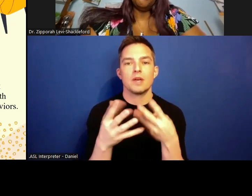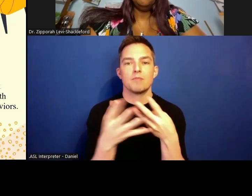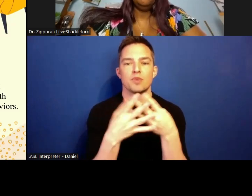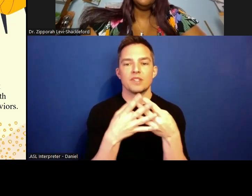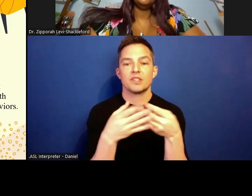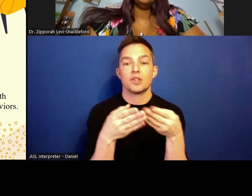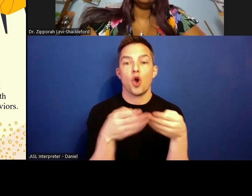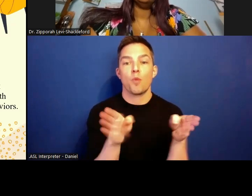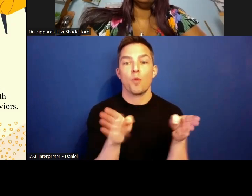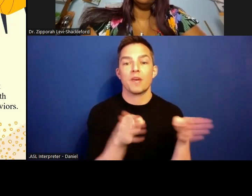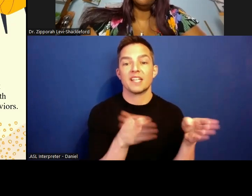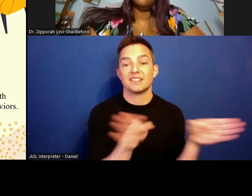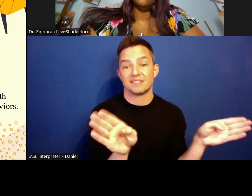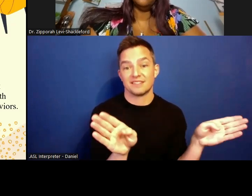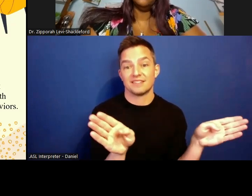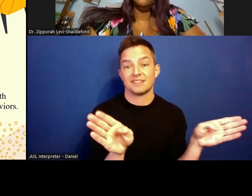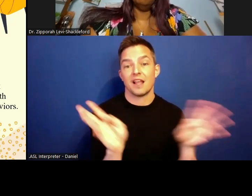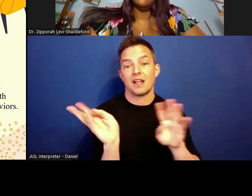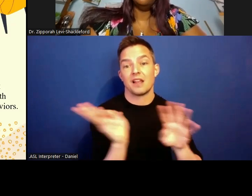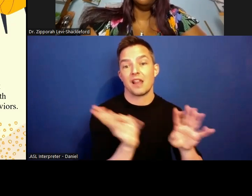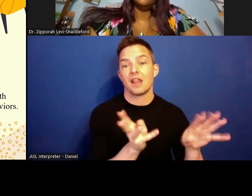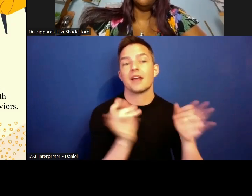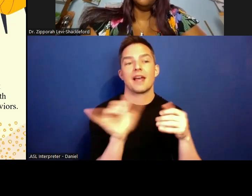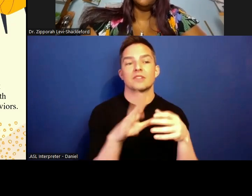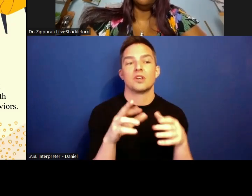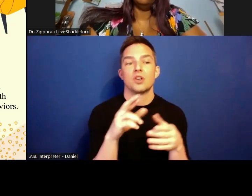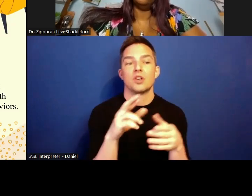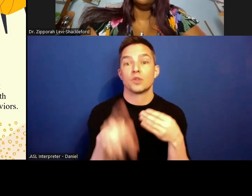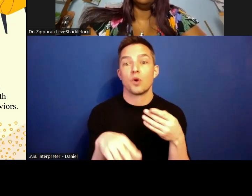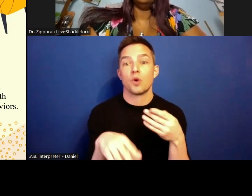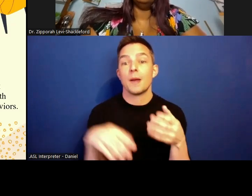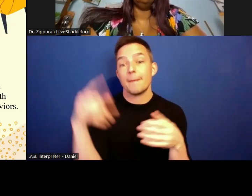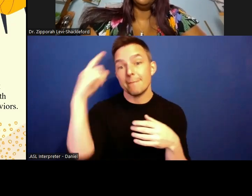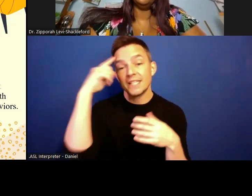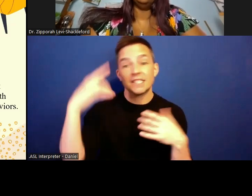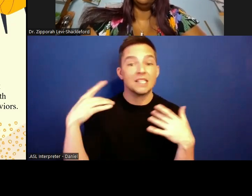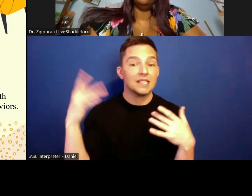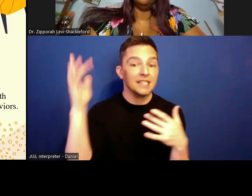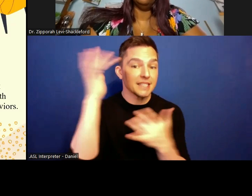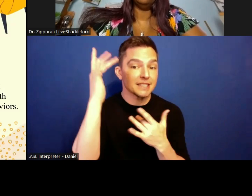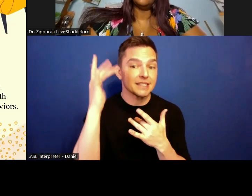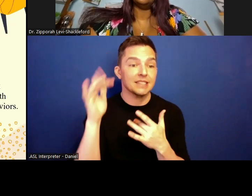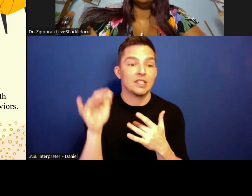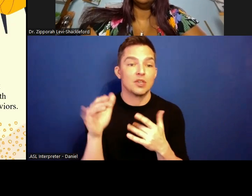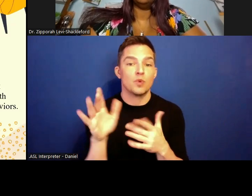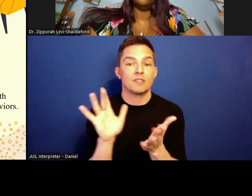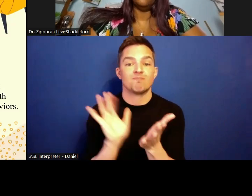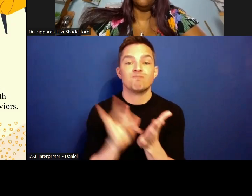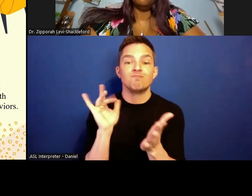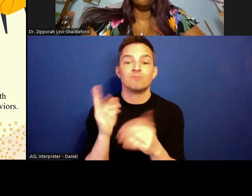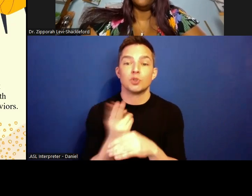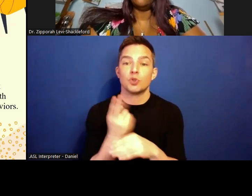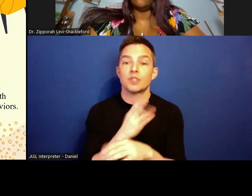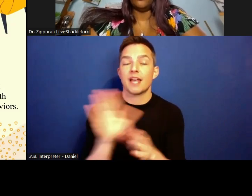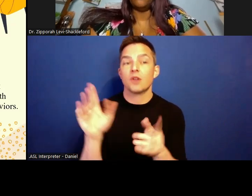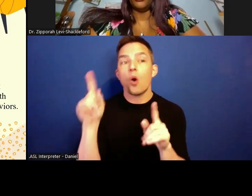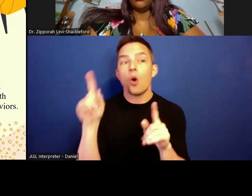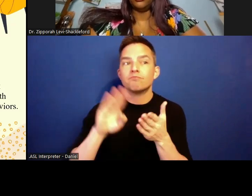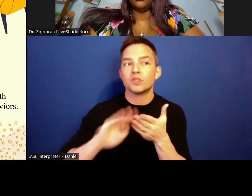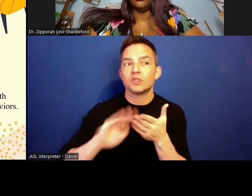up. And as a result, mental illness was being used as an excuse